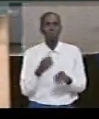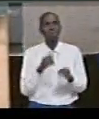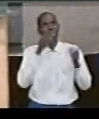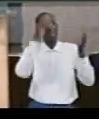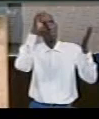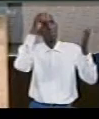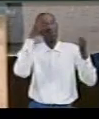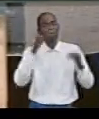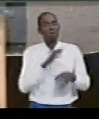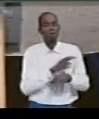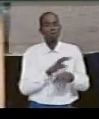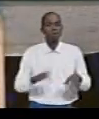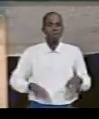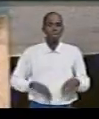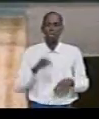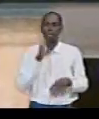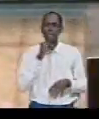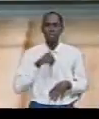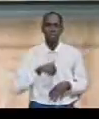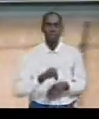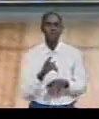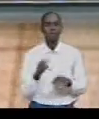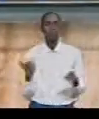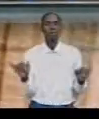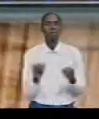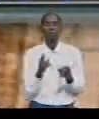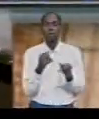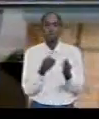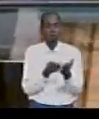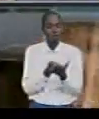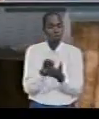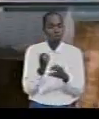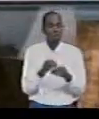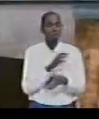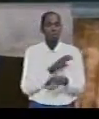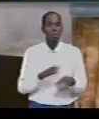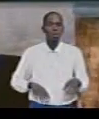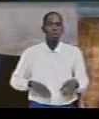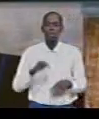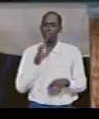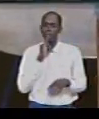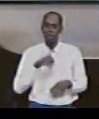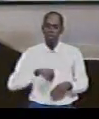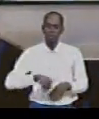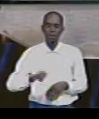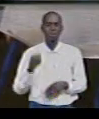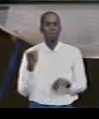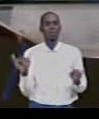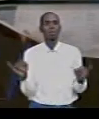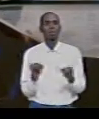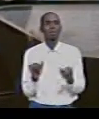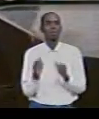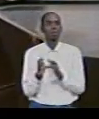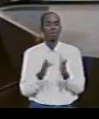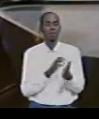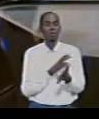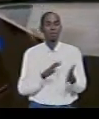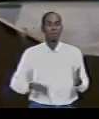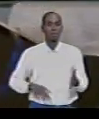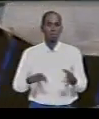of Christ is still the same. The truth in Christ is still the same. Jesus Christ, the